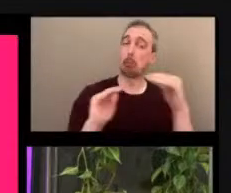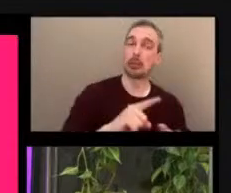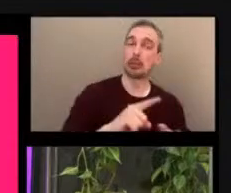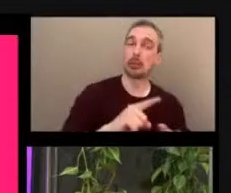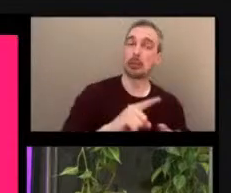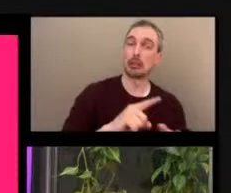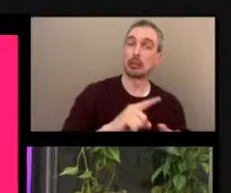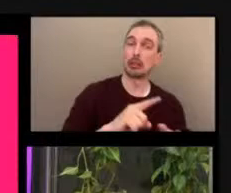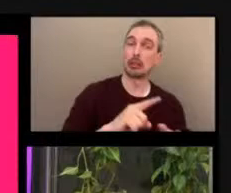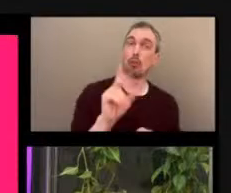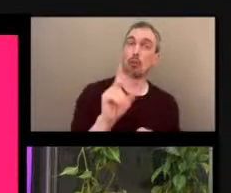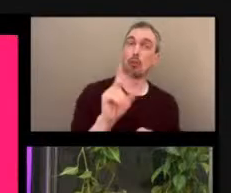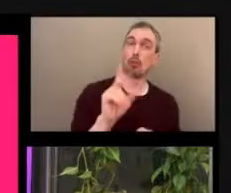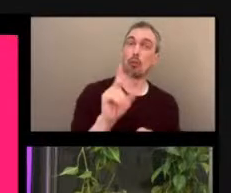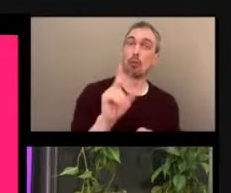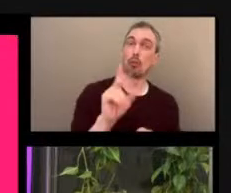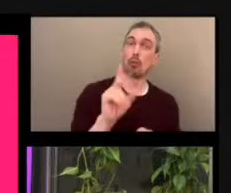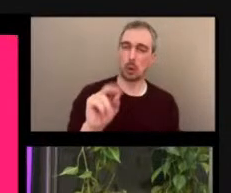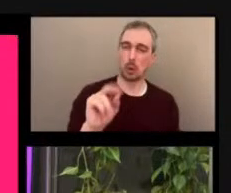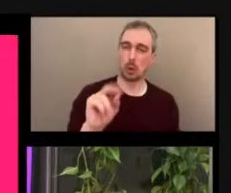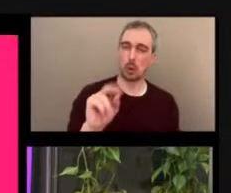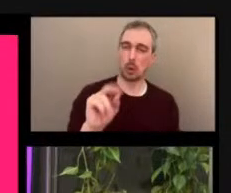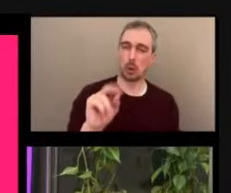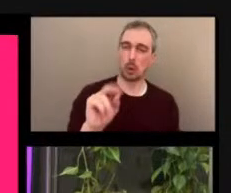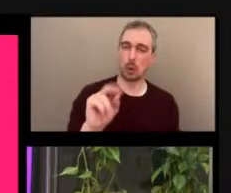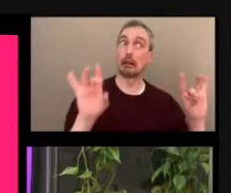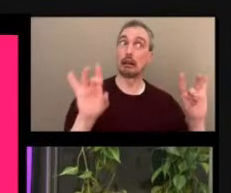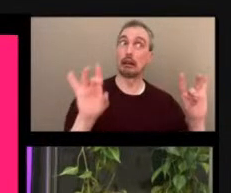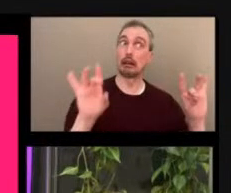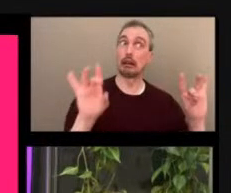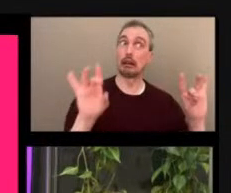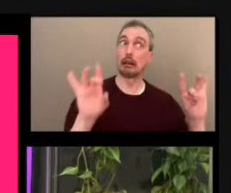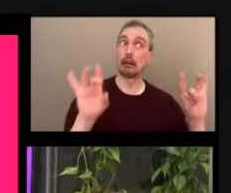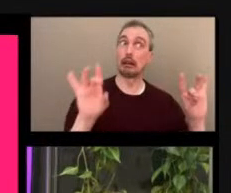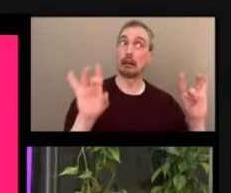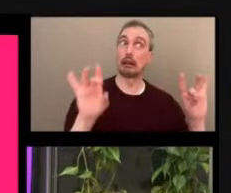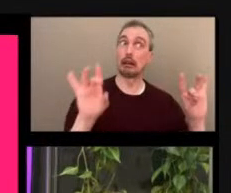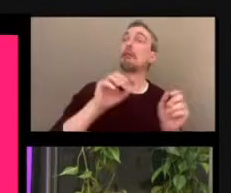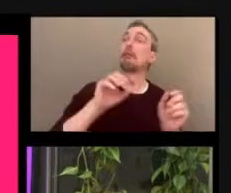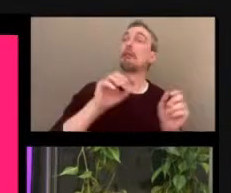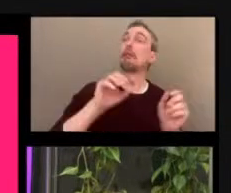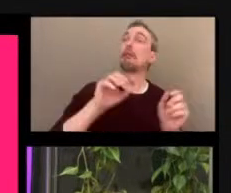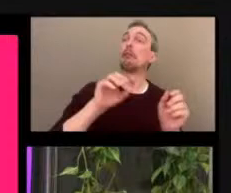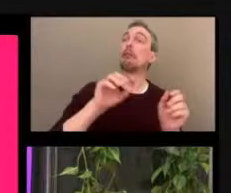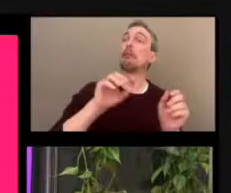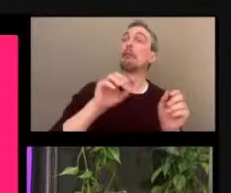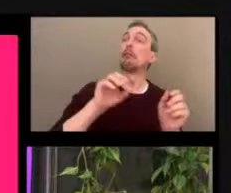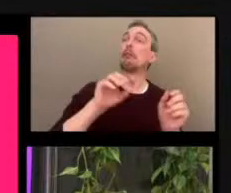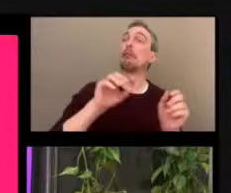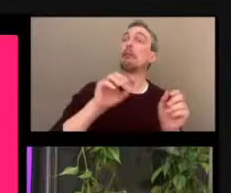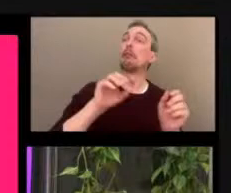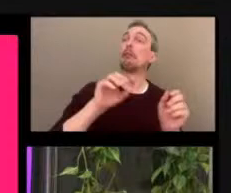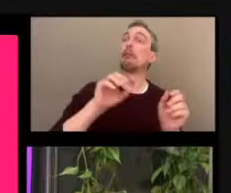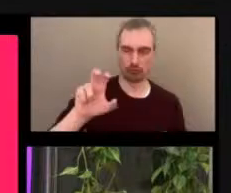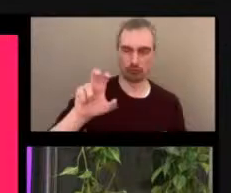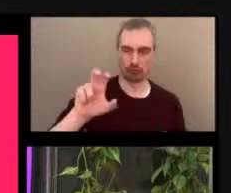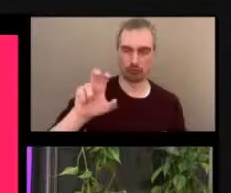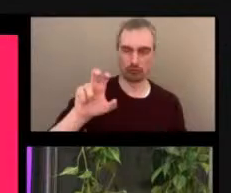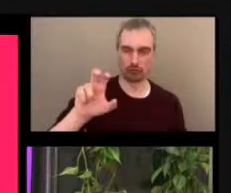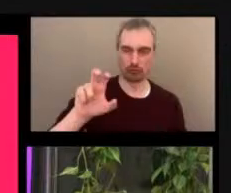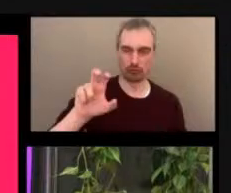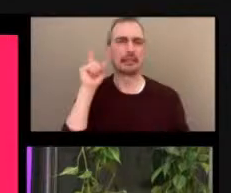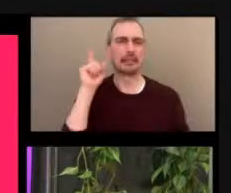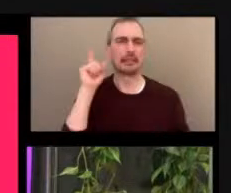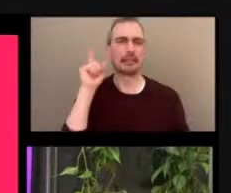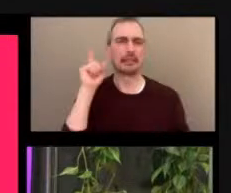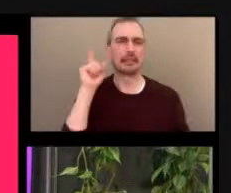possible 300 points. Okay, doesn't sound too good for CA just yet, but it'll get better, I promise. So let's move on